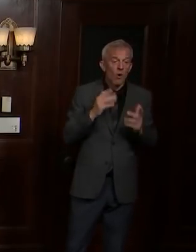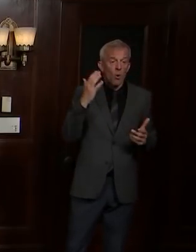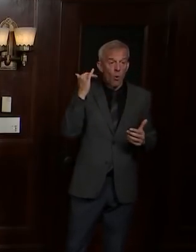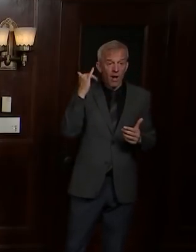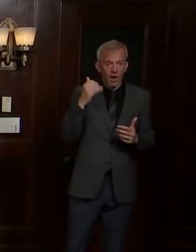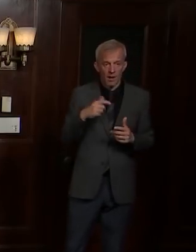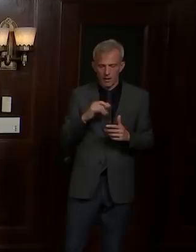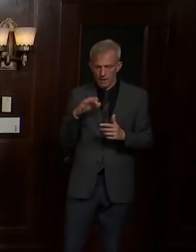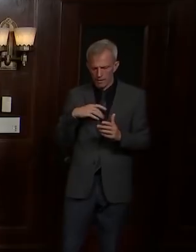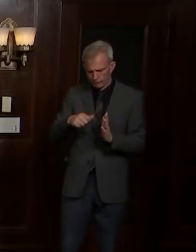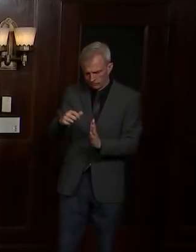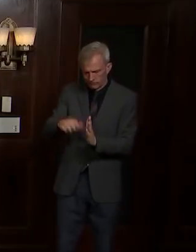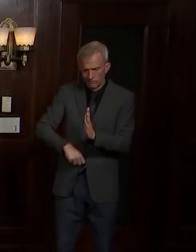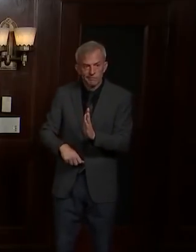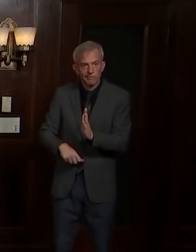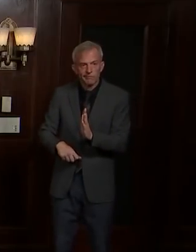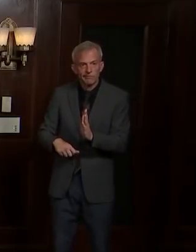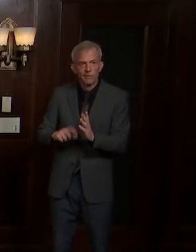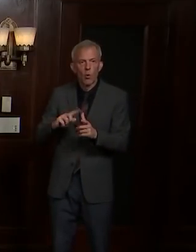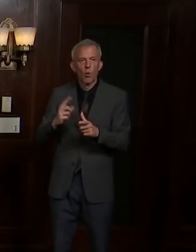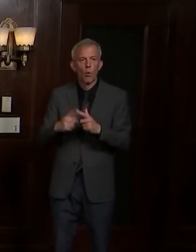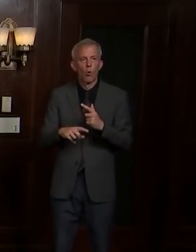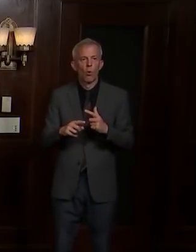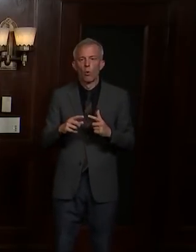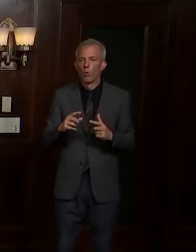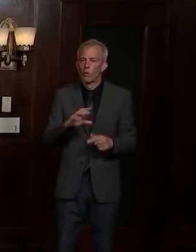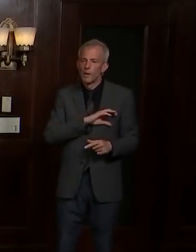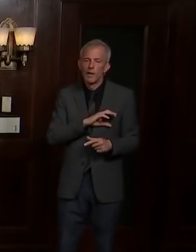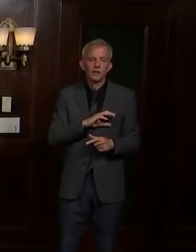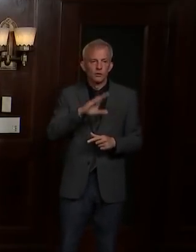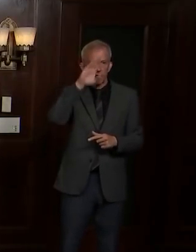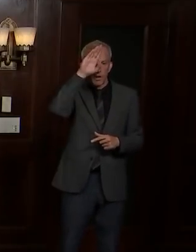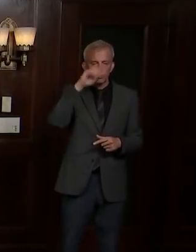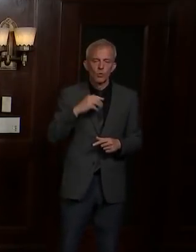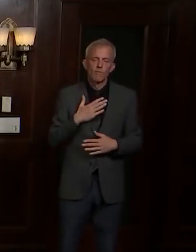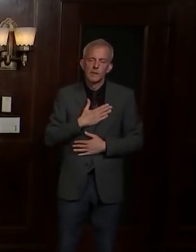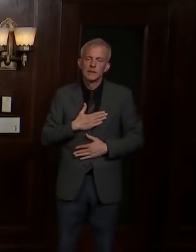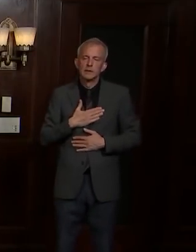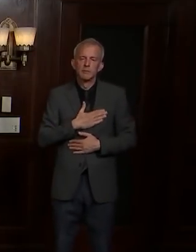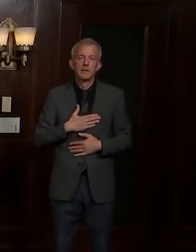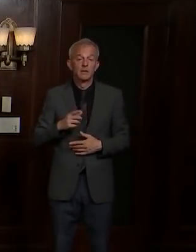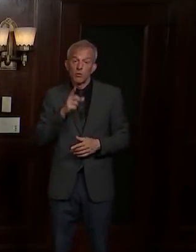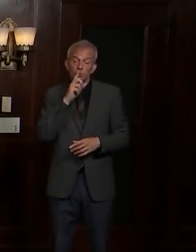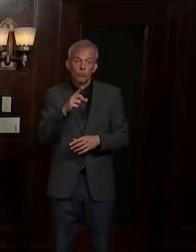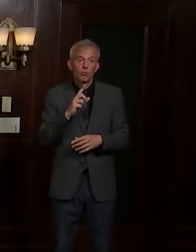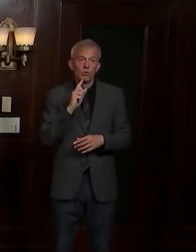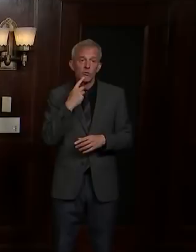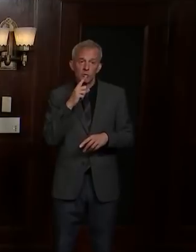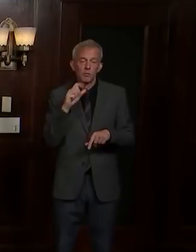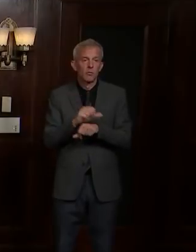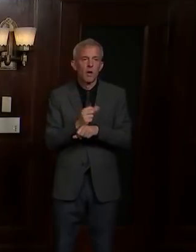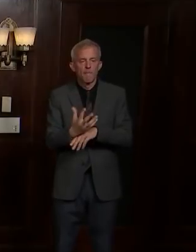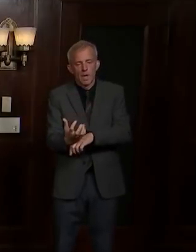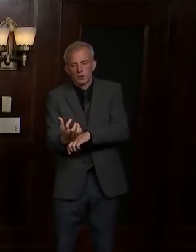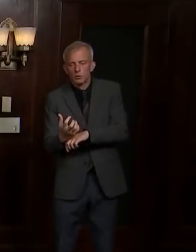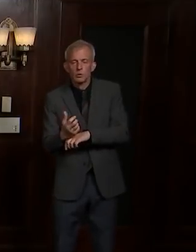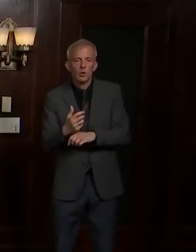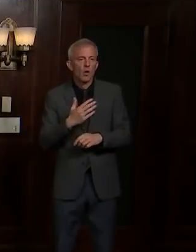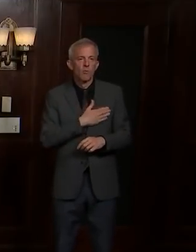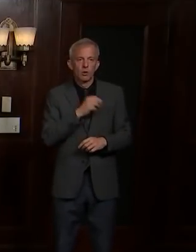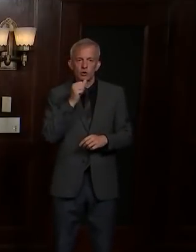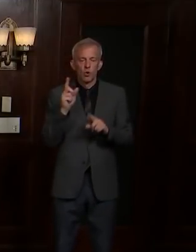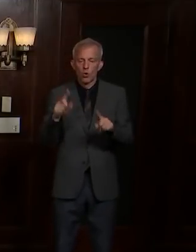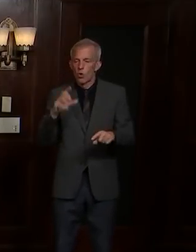medical setting or in a first responder setting. So please, please, please, I beg you, don't go and look for an